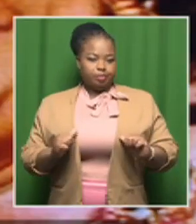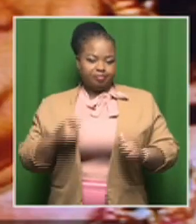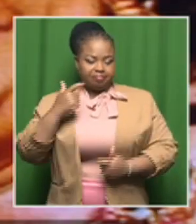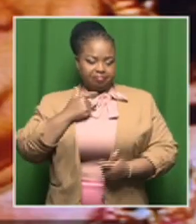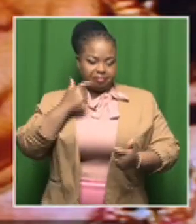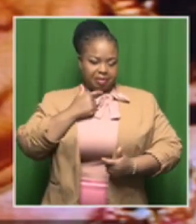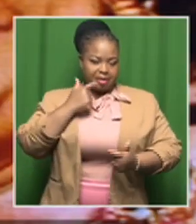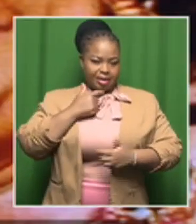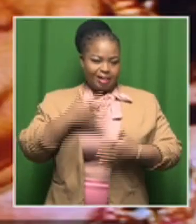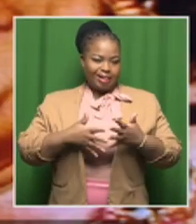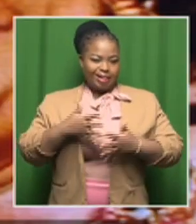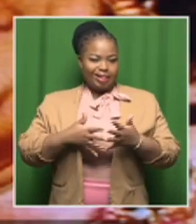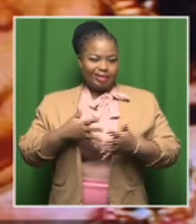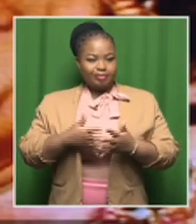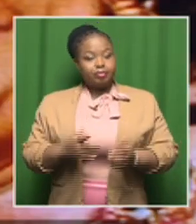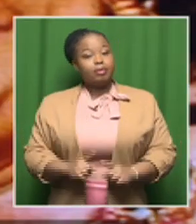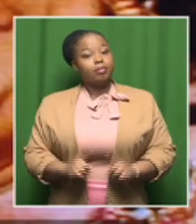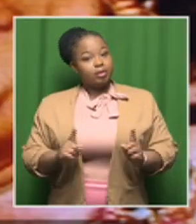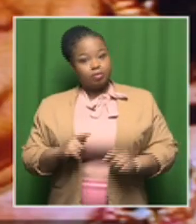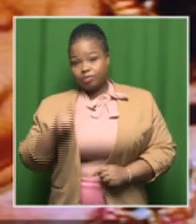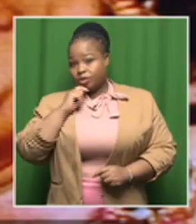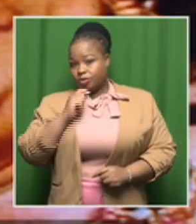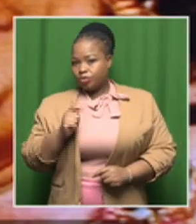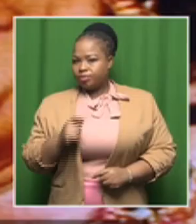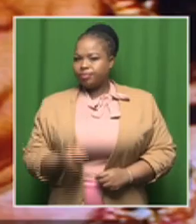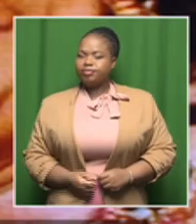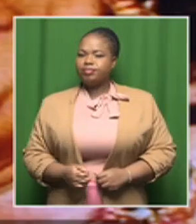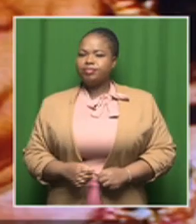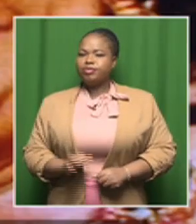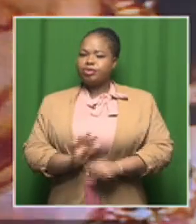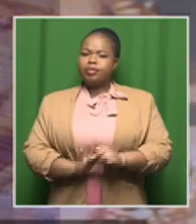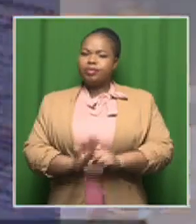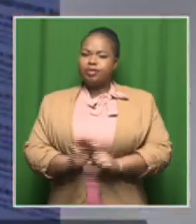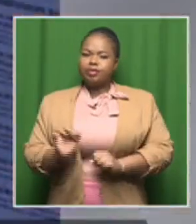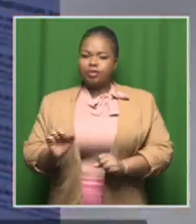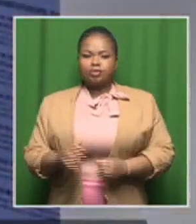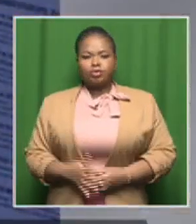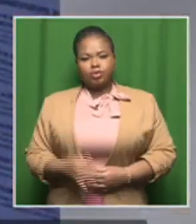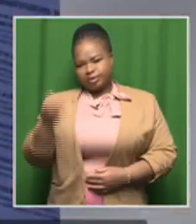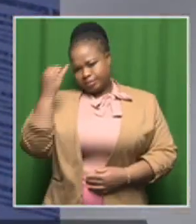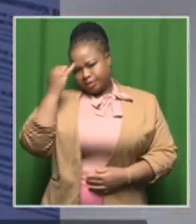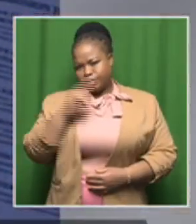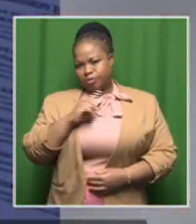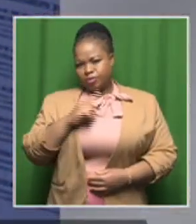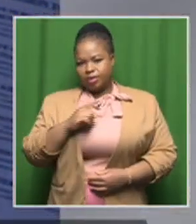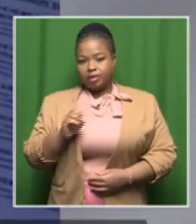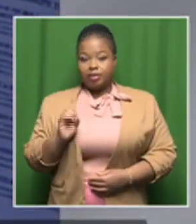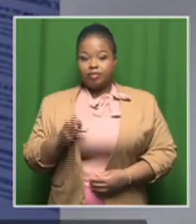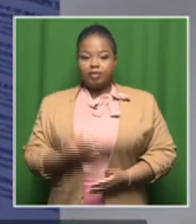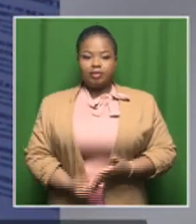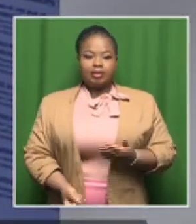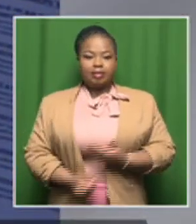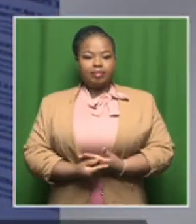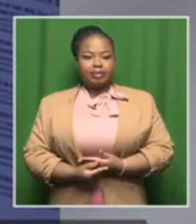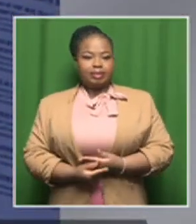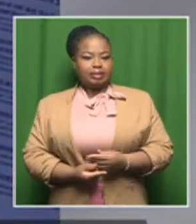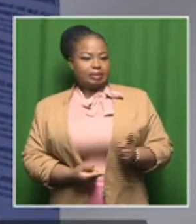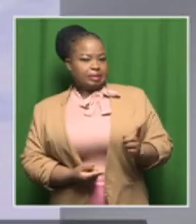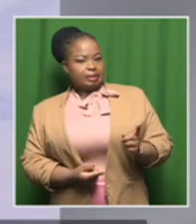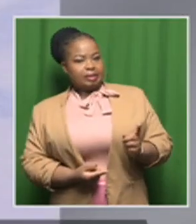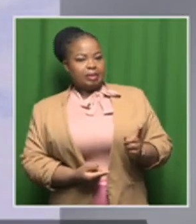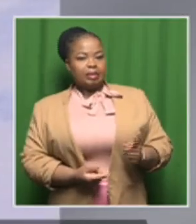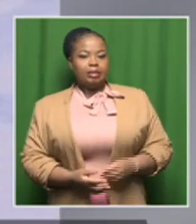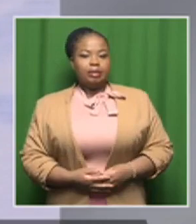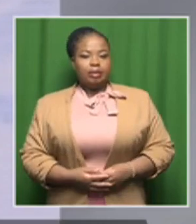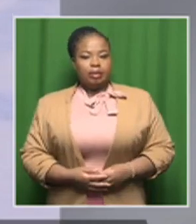laughed but behind the scenes, what was going on, one can only imagine. You know, when you take a point like you do and you are really